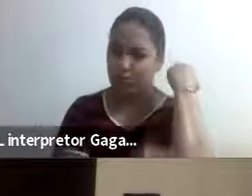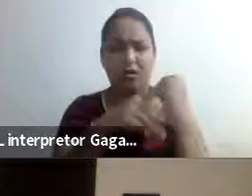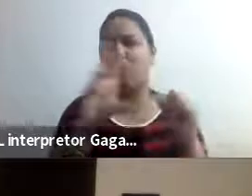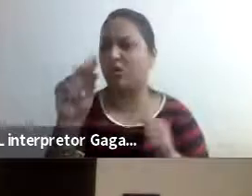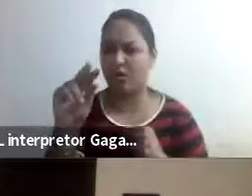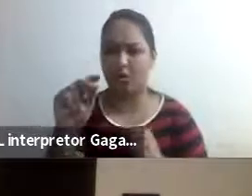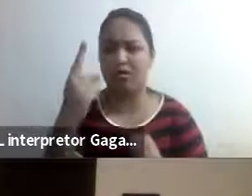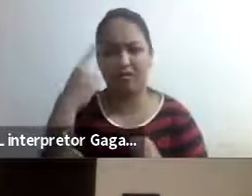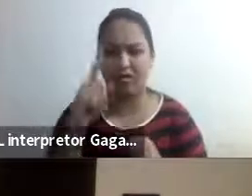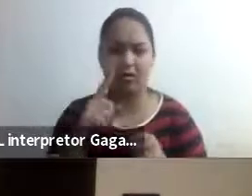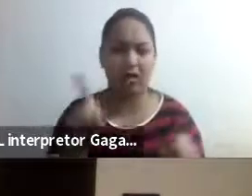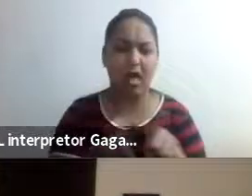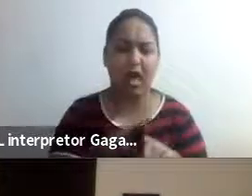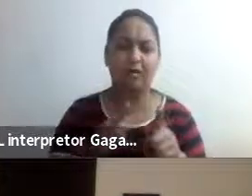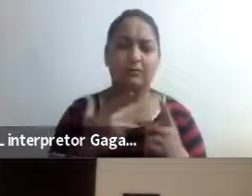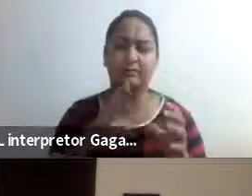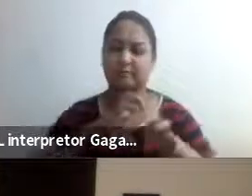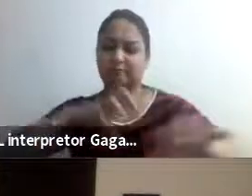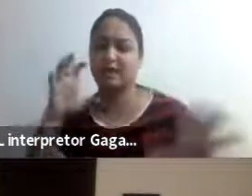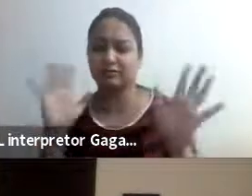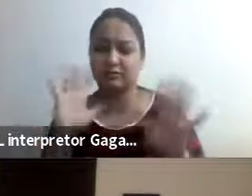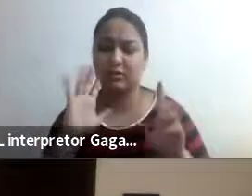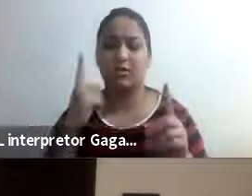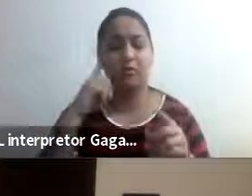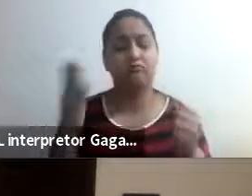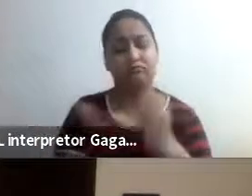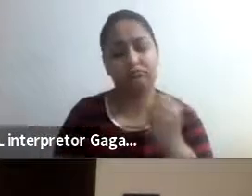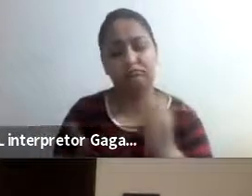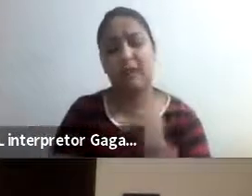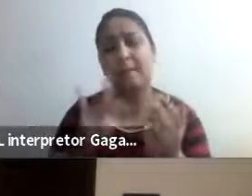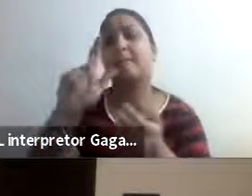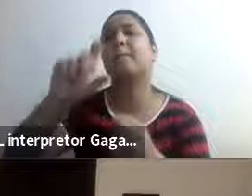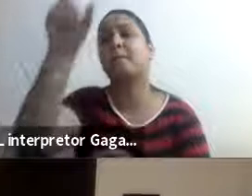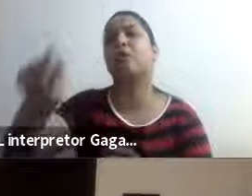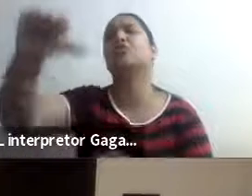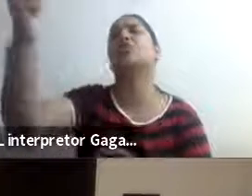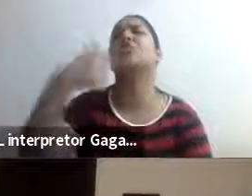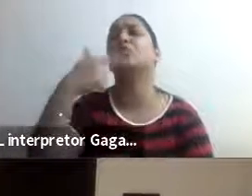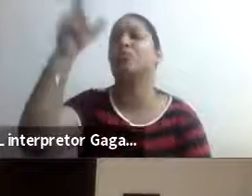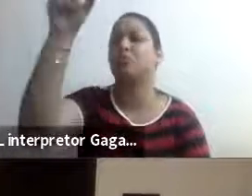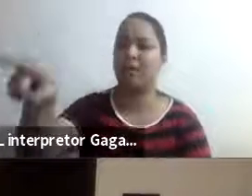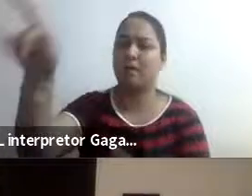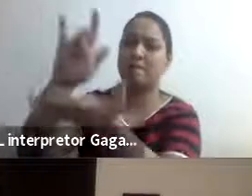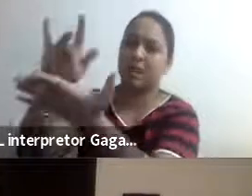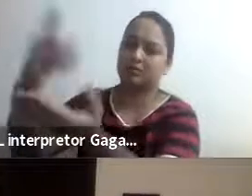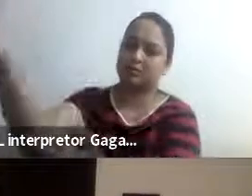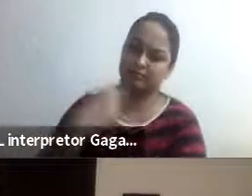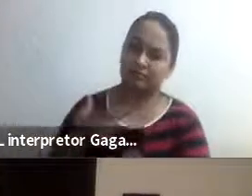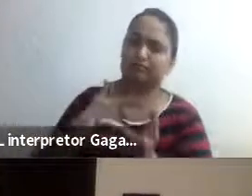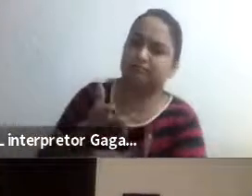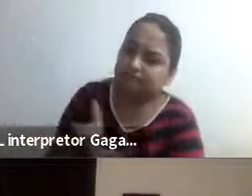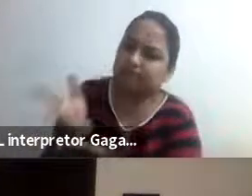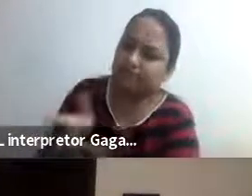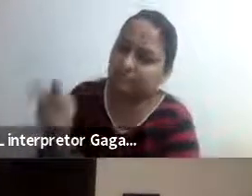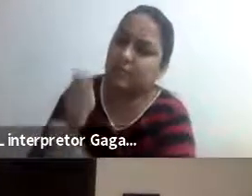make ends meet, because just farming somebody else's land wasn't enough. Puribai and her sister, her older